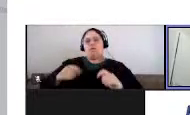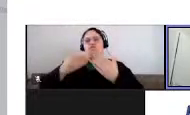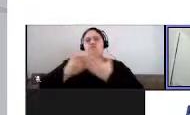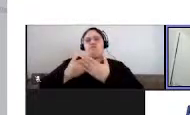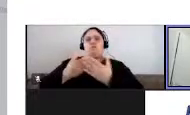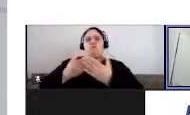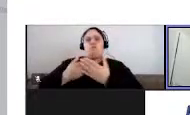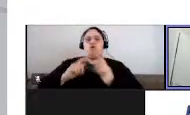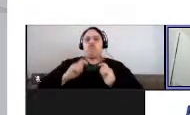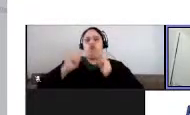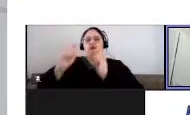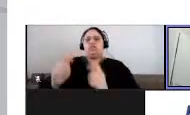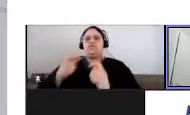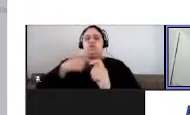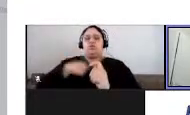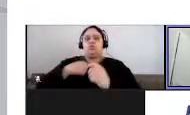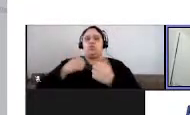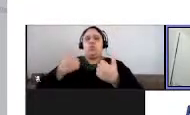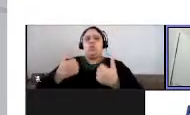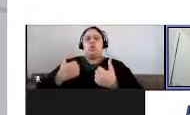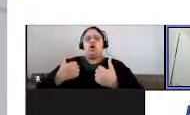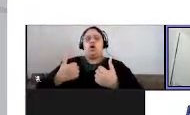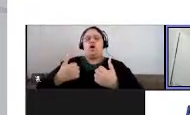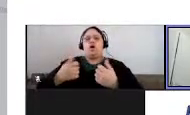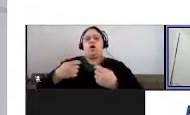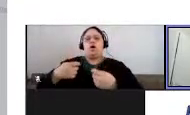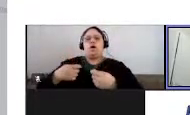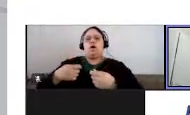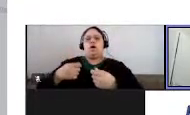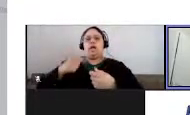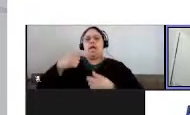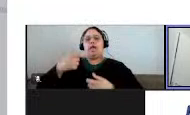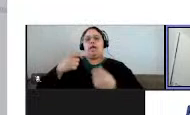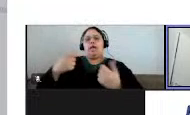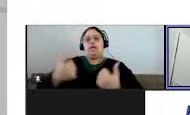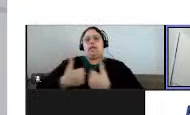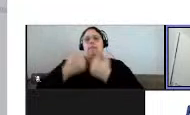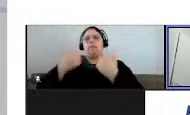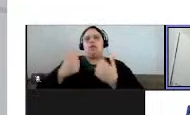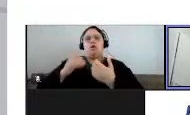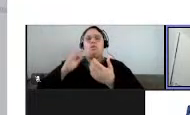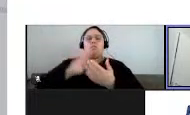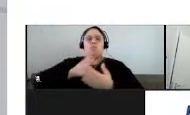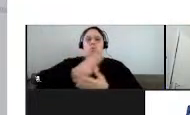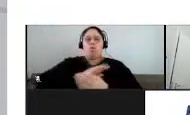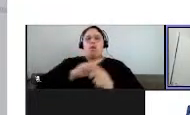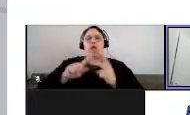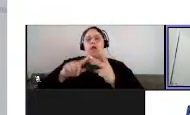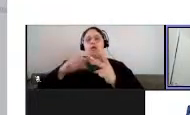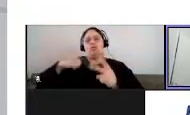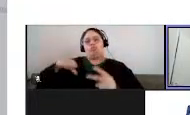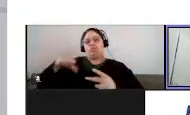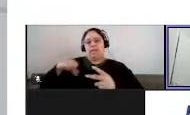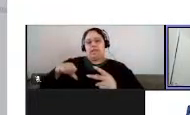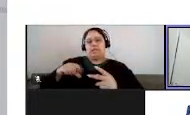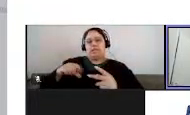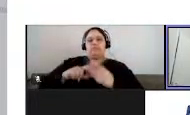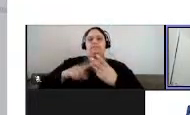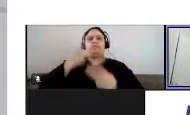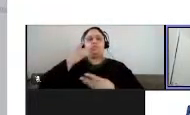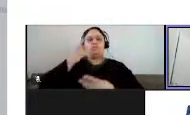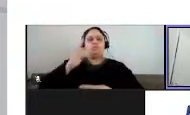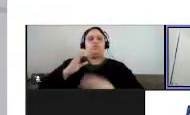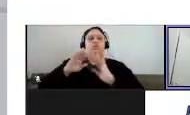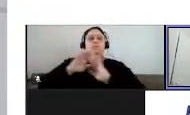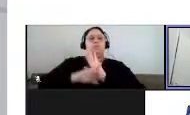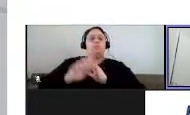the transfer to the Gambling Board, as well as to the transfers to the municipalities. And you will see that program